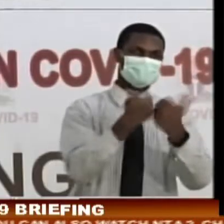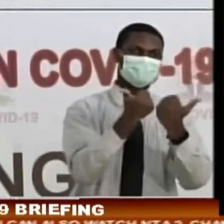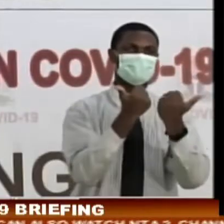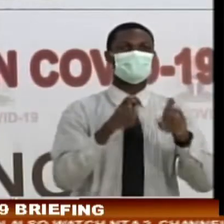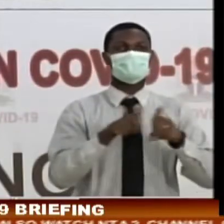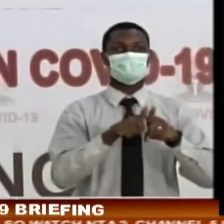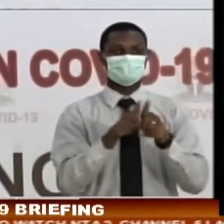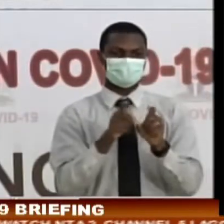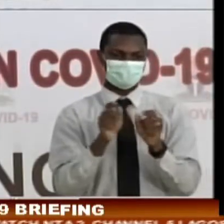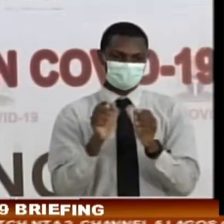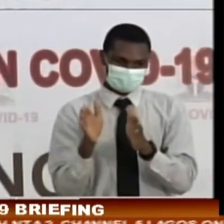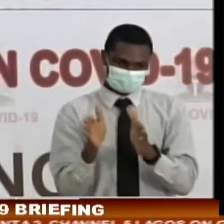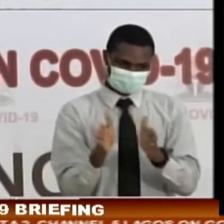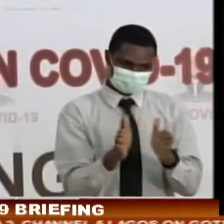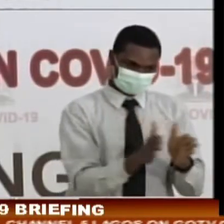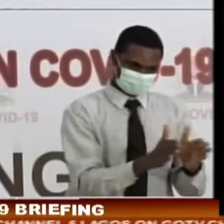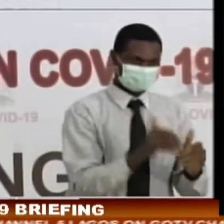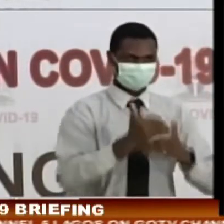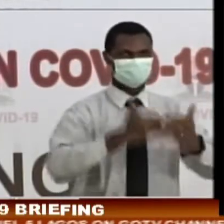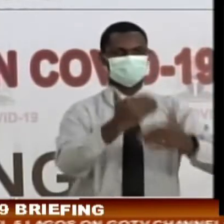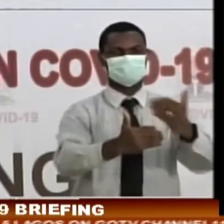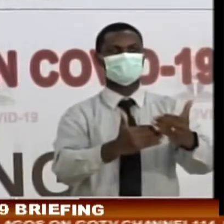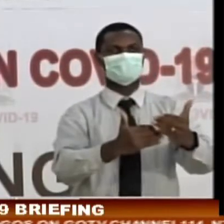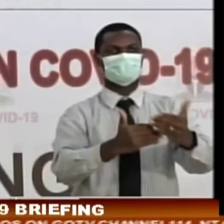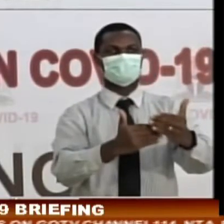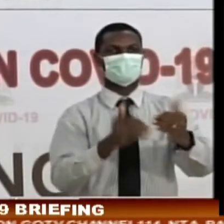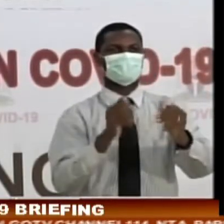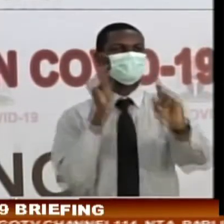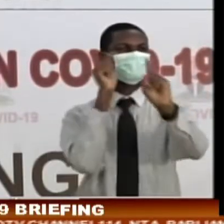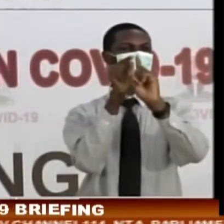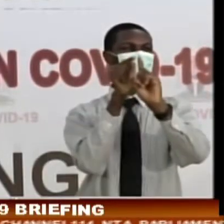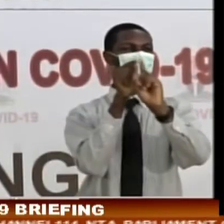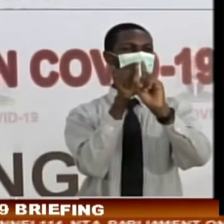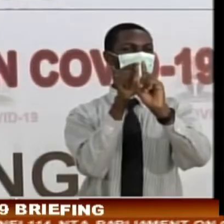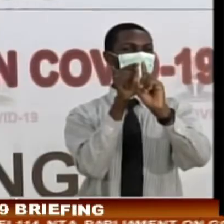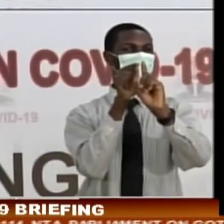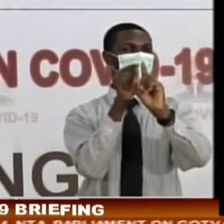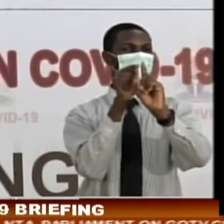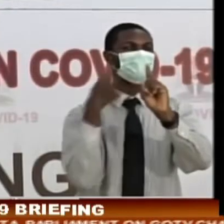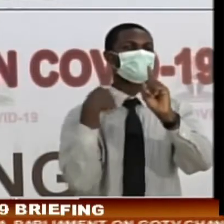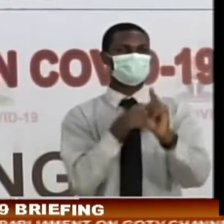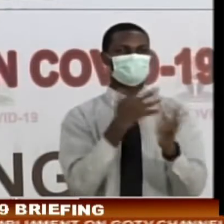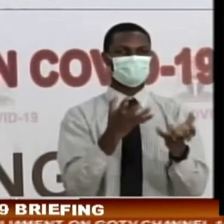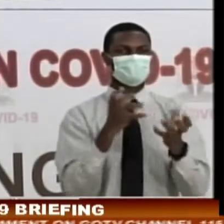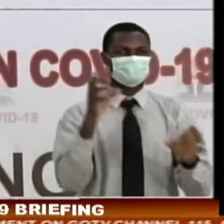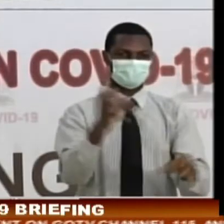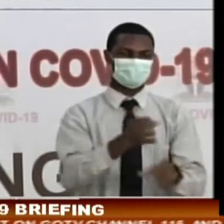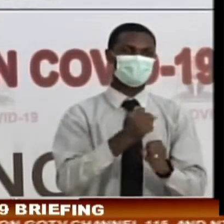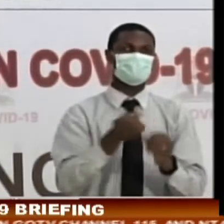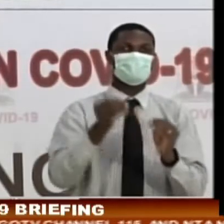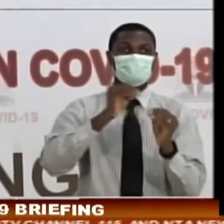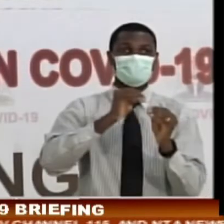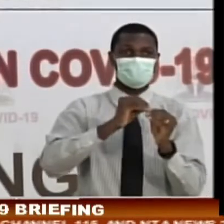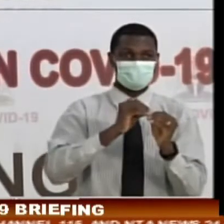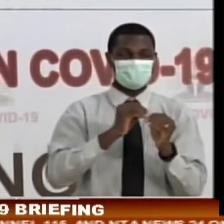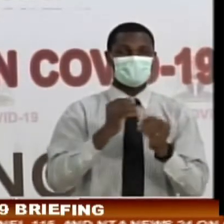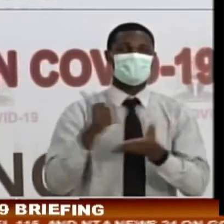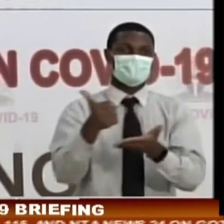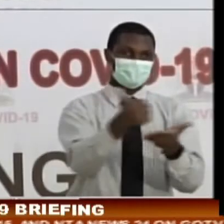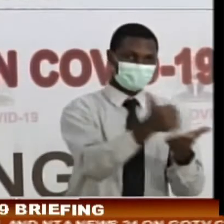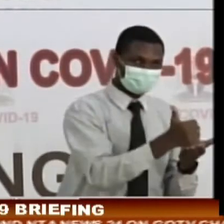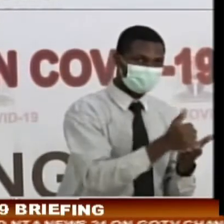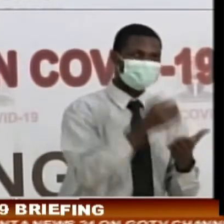course of action the objective was to seek further guidance and fresh ideas